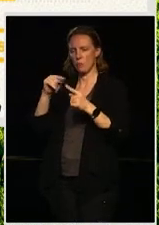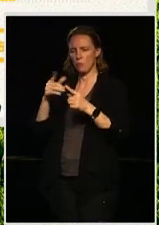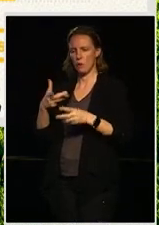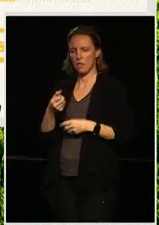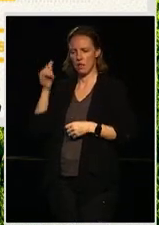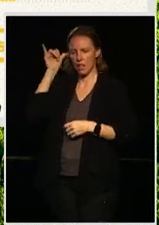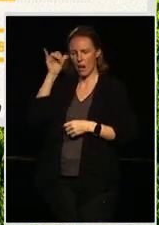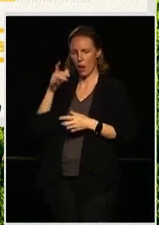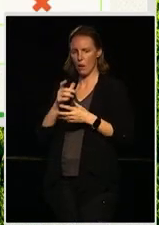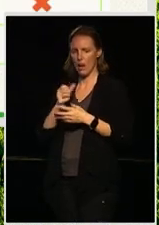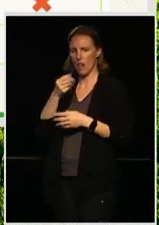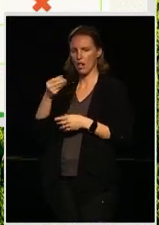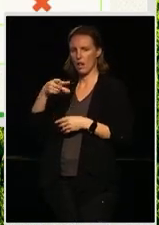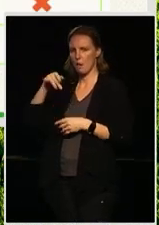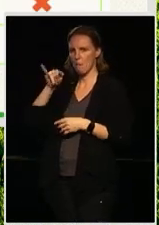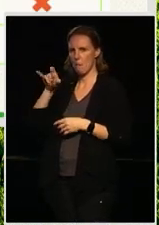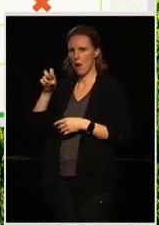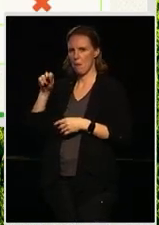from the ration of the cow.